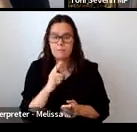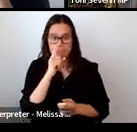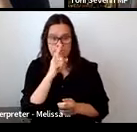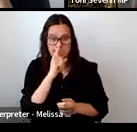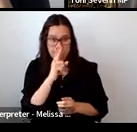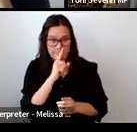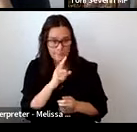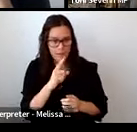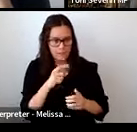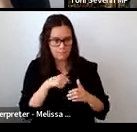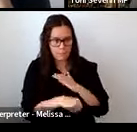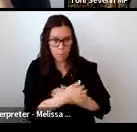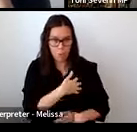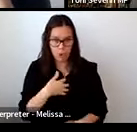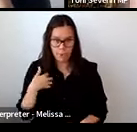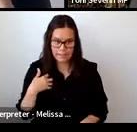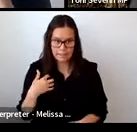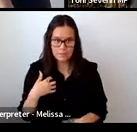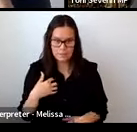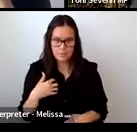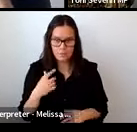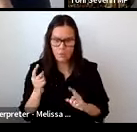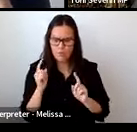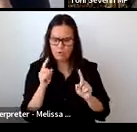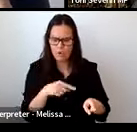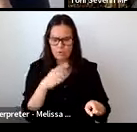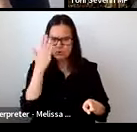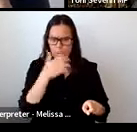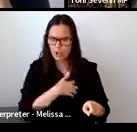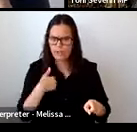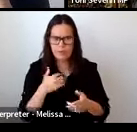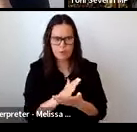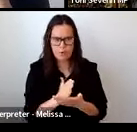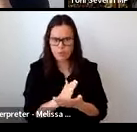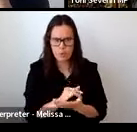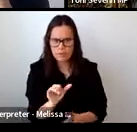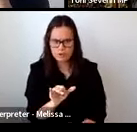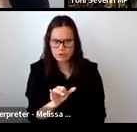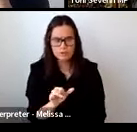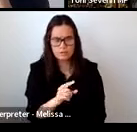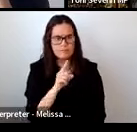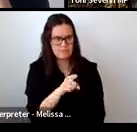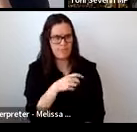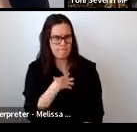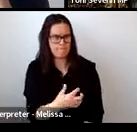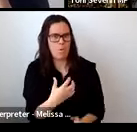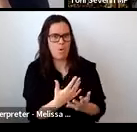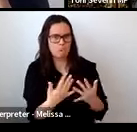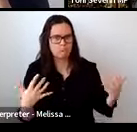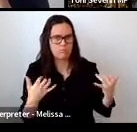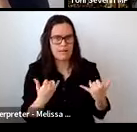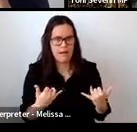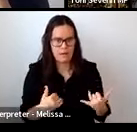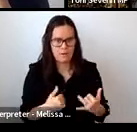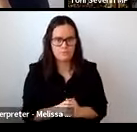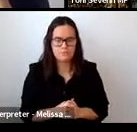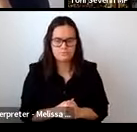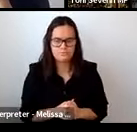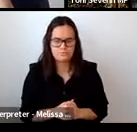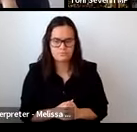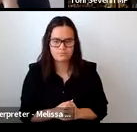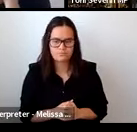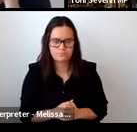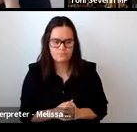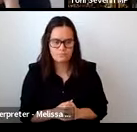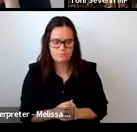is growing. It's hard to gather whether, in fact, the rise